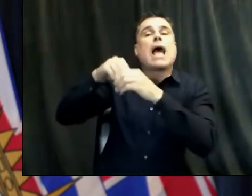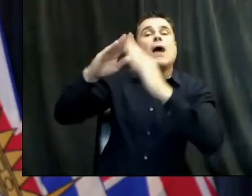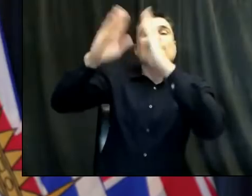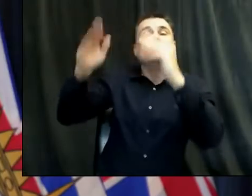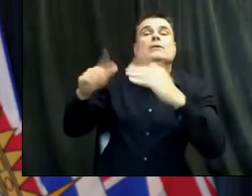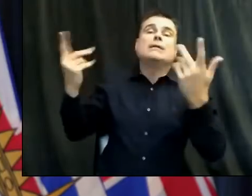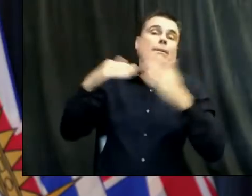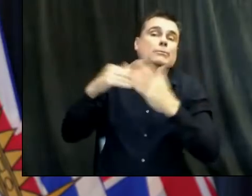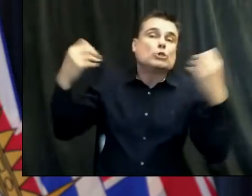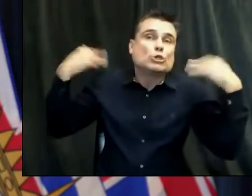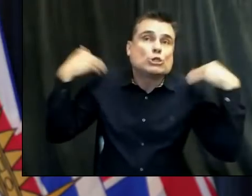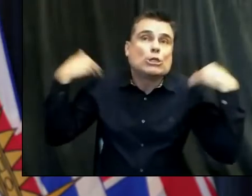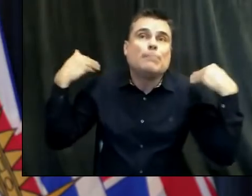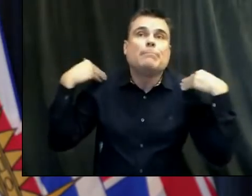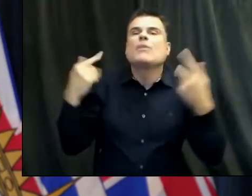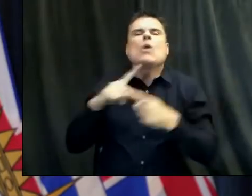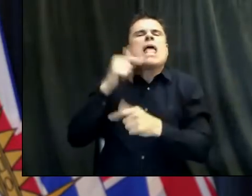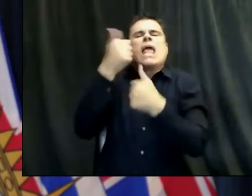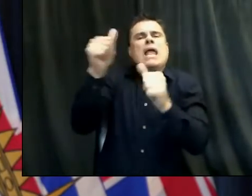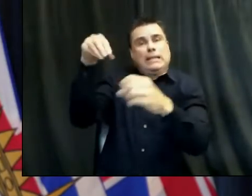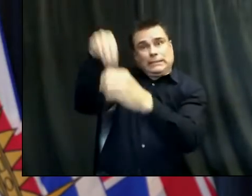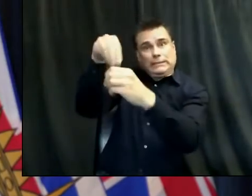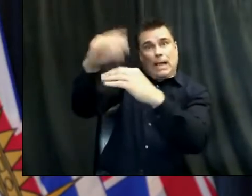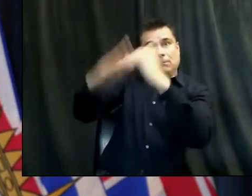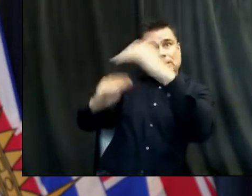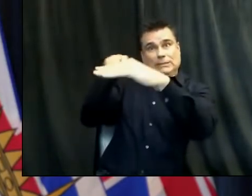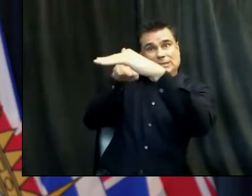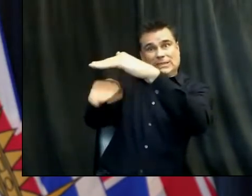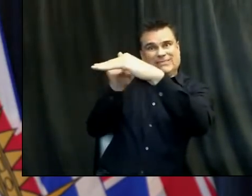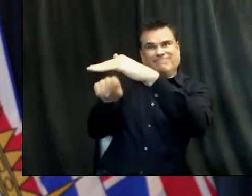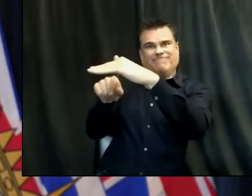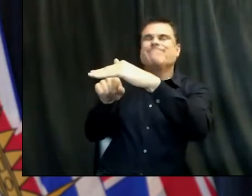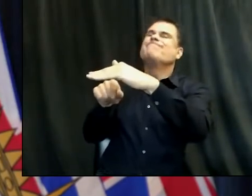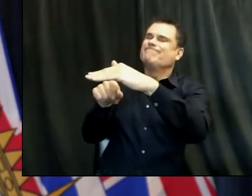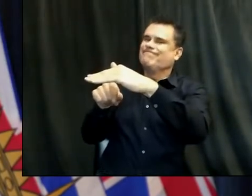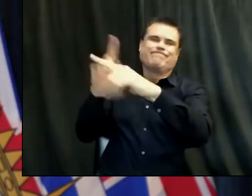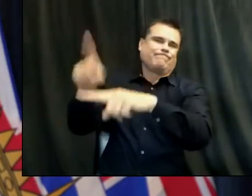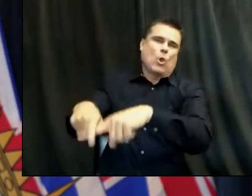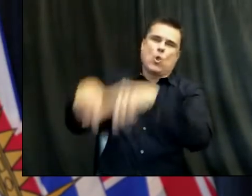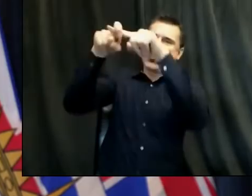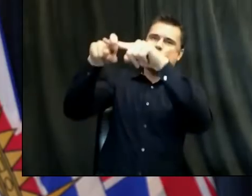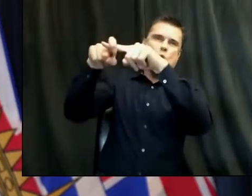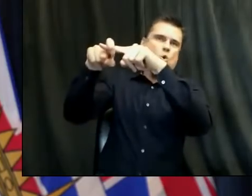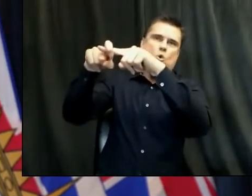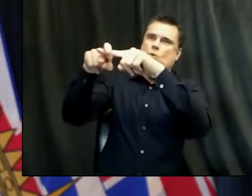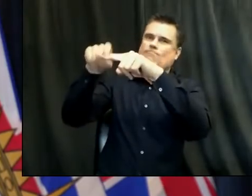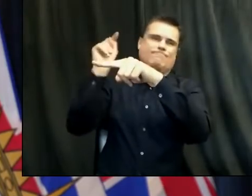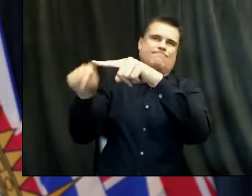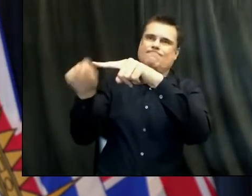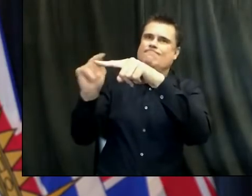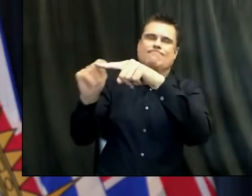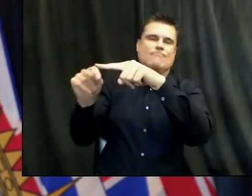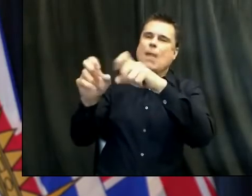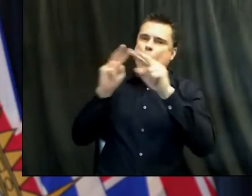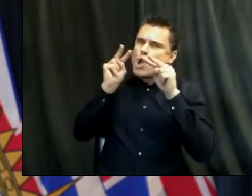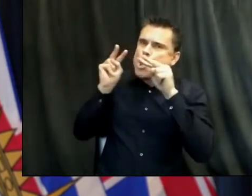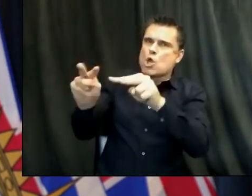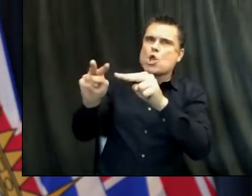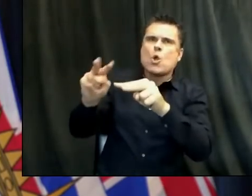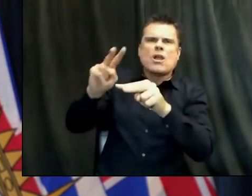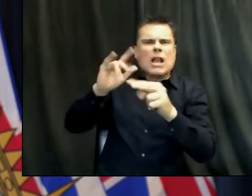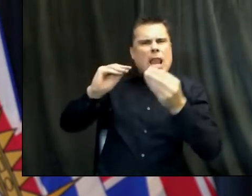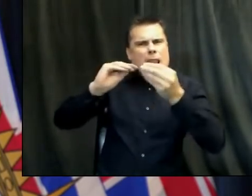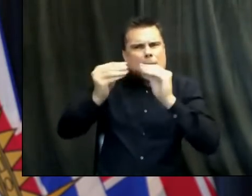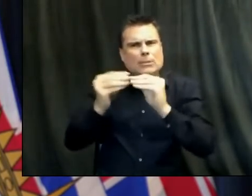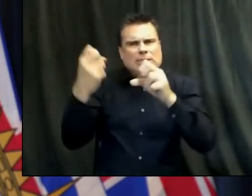suspended all events around the province right now. And those are the numbers that we're going to be watching very carefully.